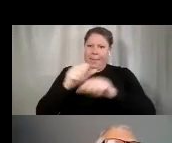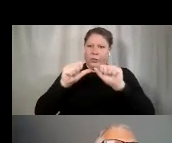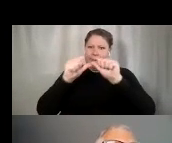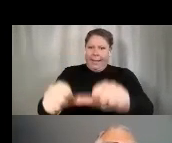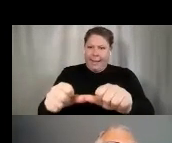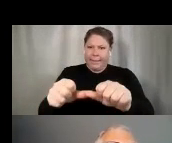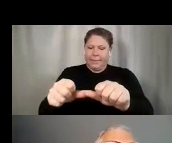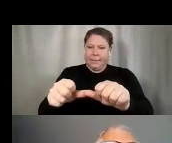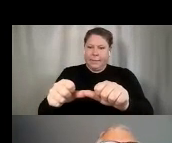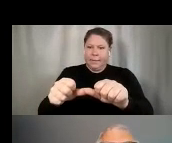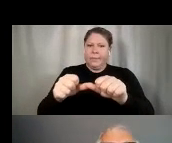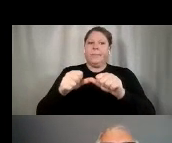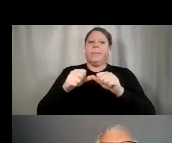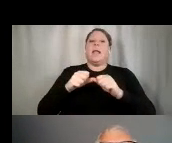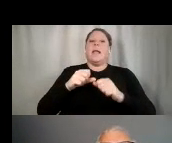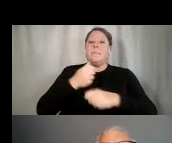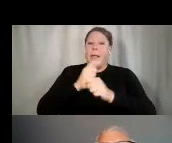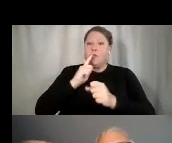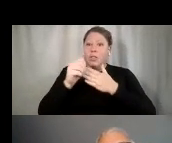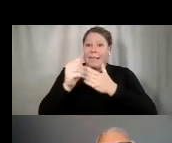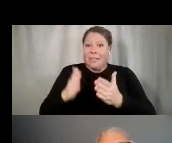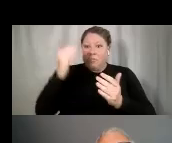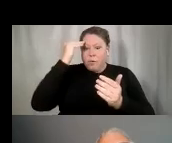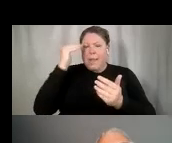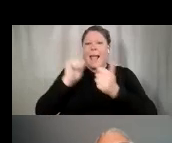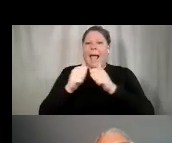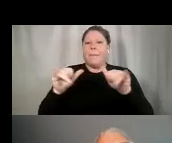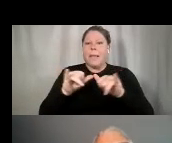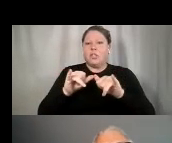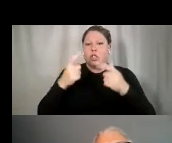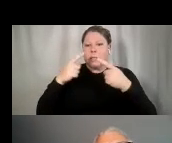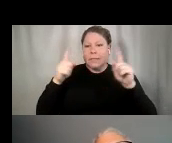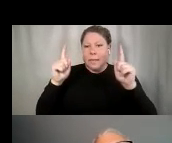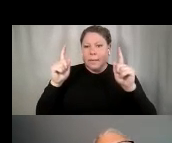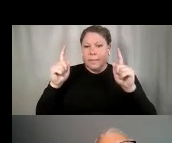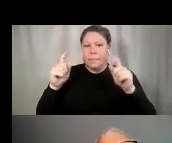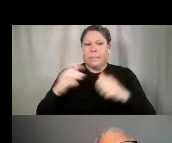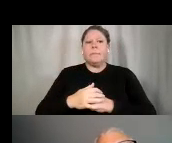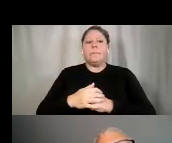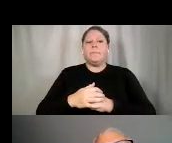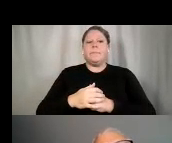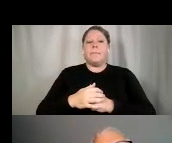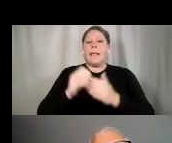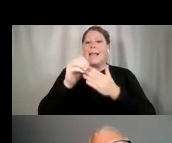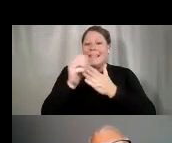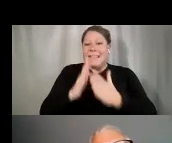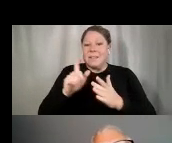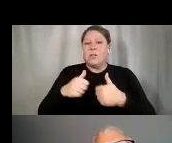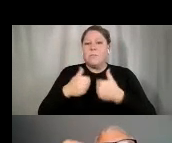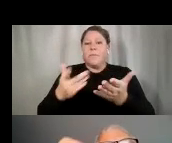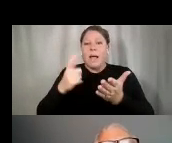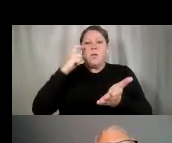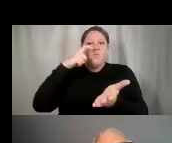the metrics of success. They need to understand how this goes and then be able to provide recognition and